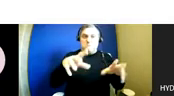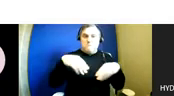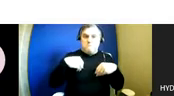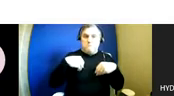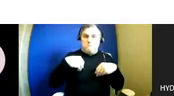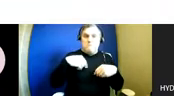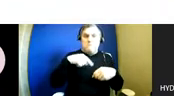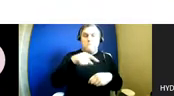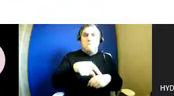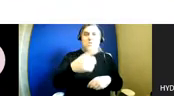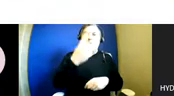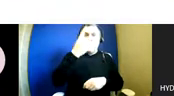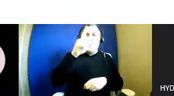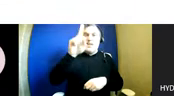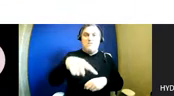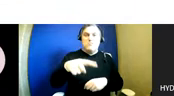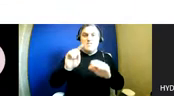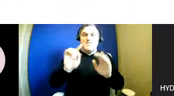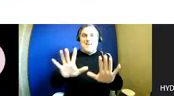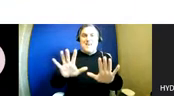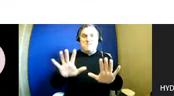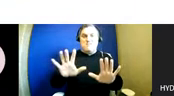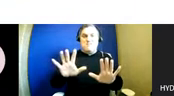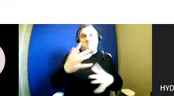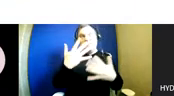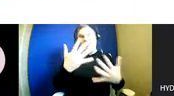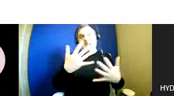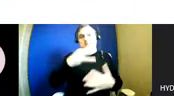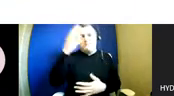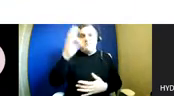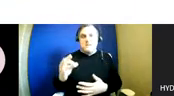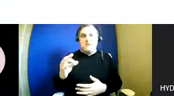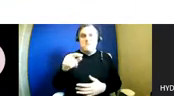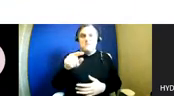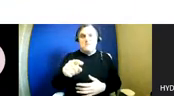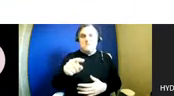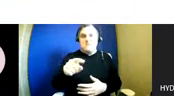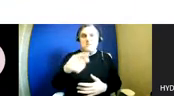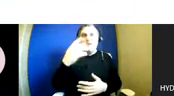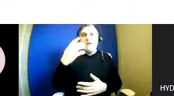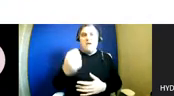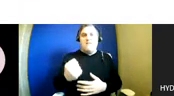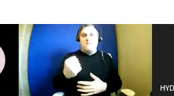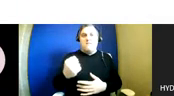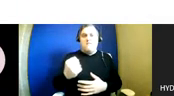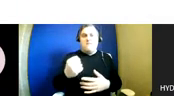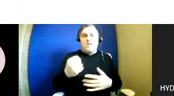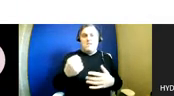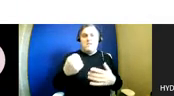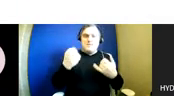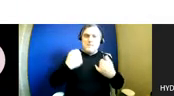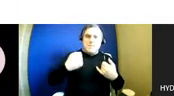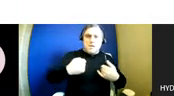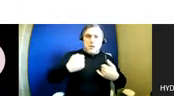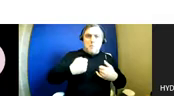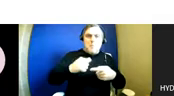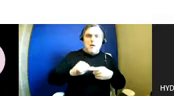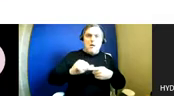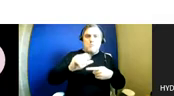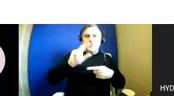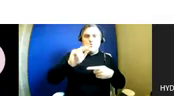positive, 1 in 10, so 10%, were showing signs, symptoms for a period of 12